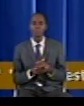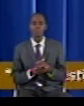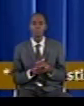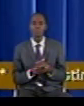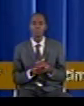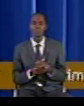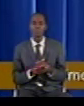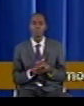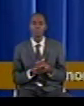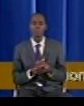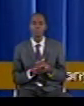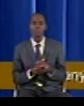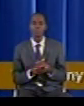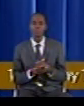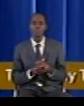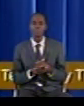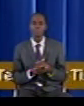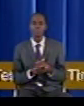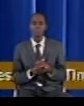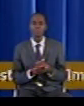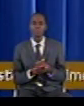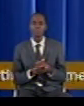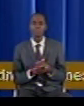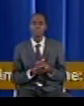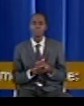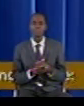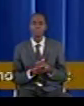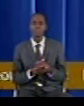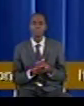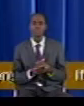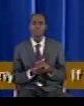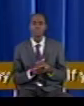saboda wannan rikin lafiyar da ya same ni